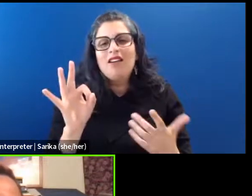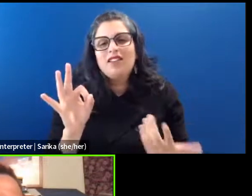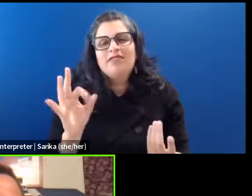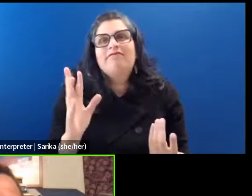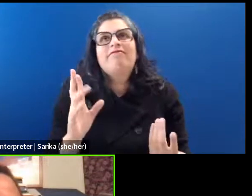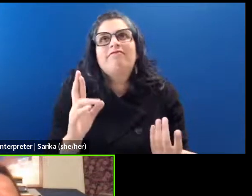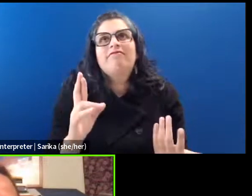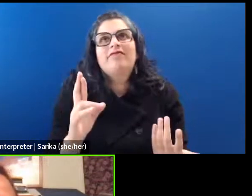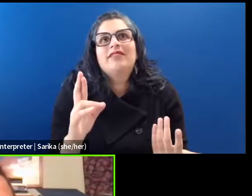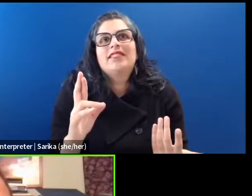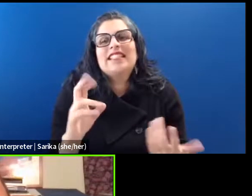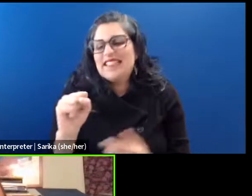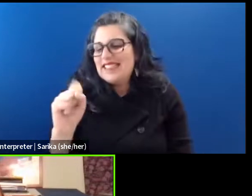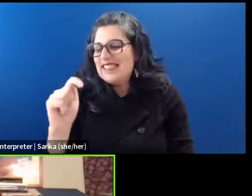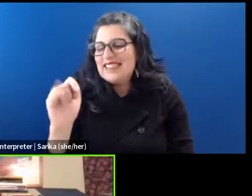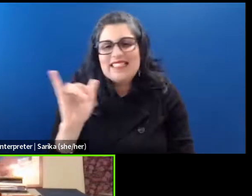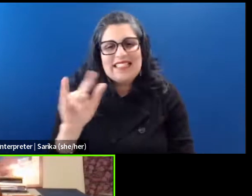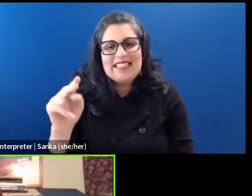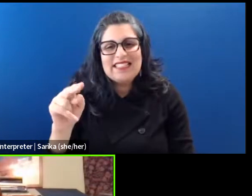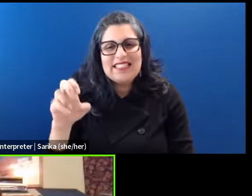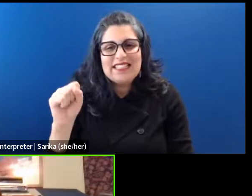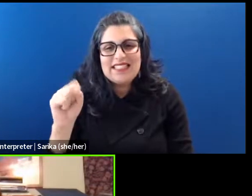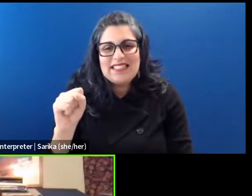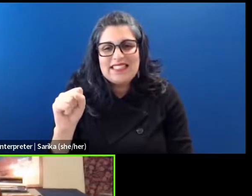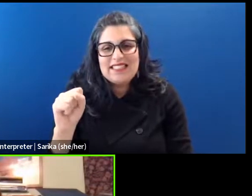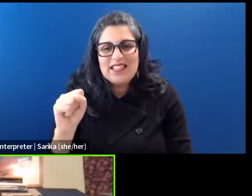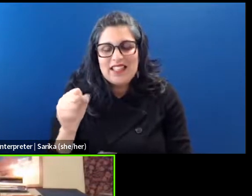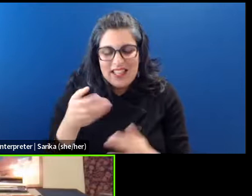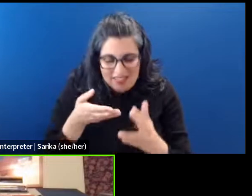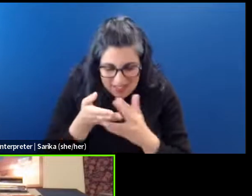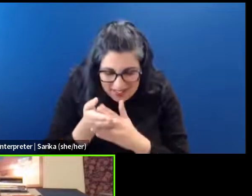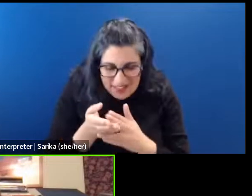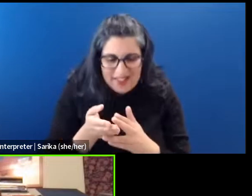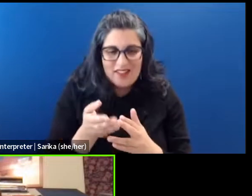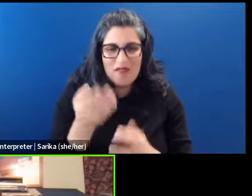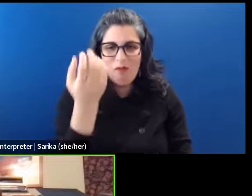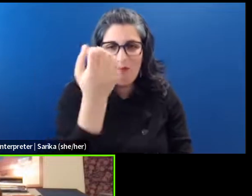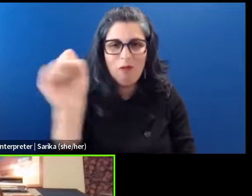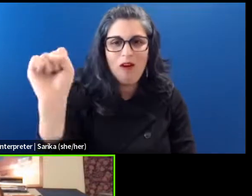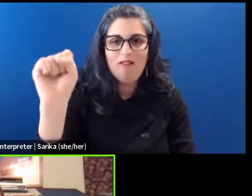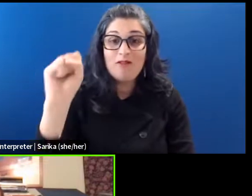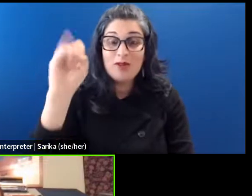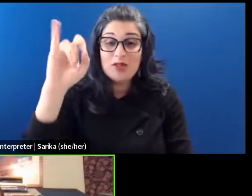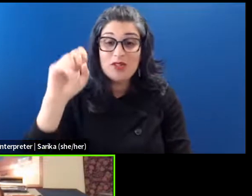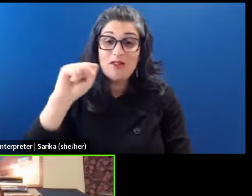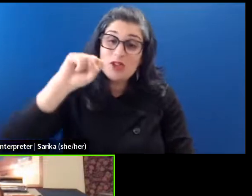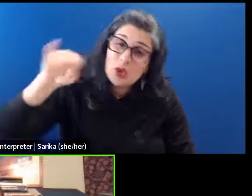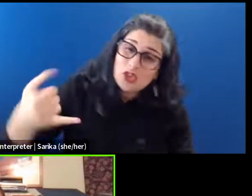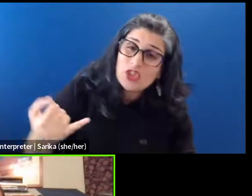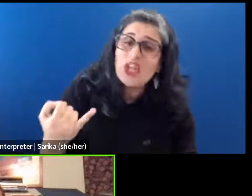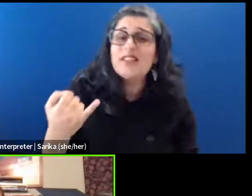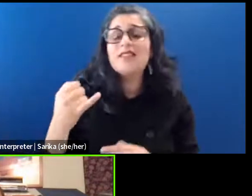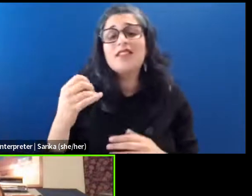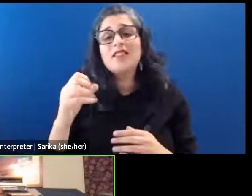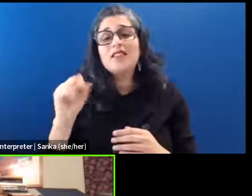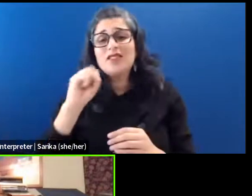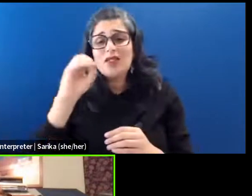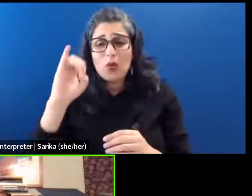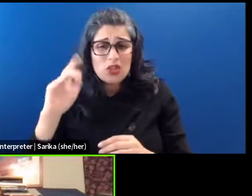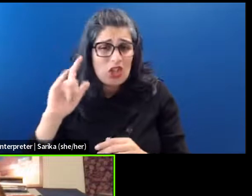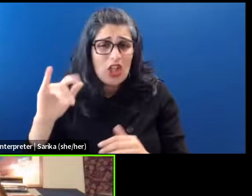movement towards real social justice, real social equity, social,